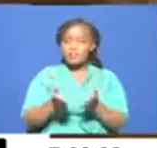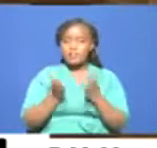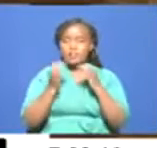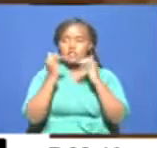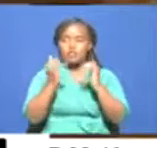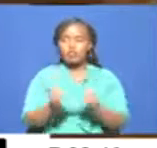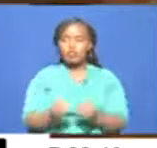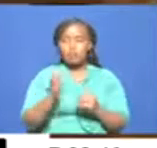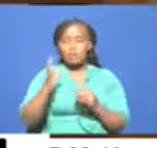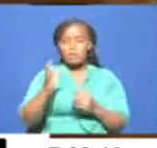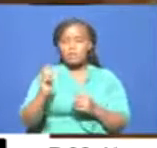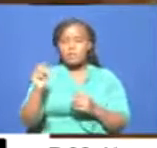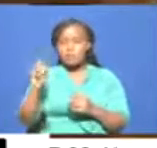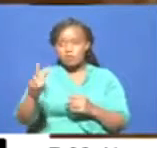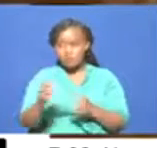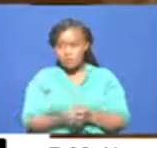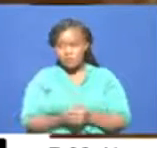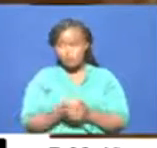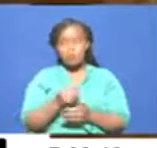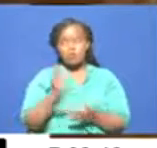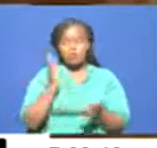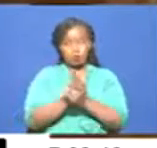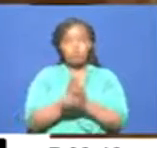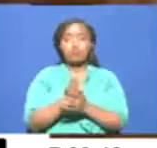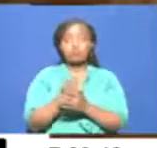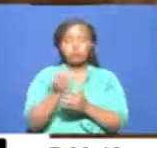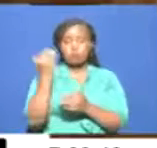I agree with you, Mr. Mari, that the court can review